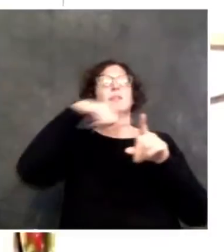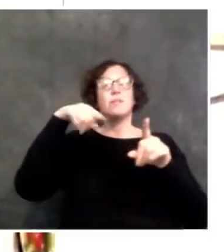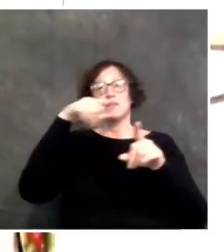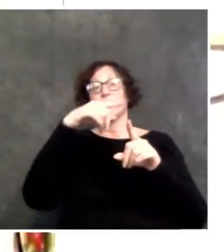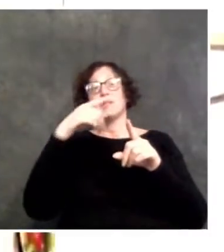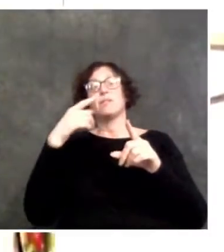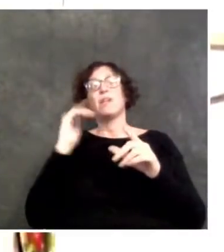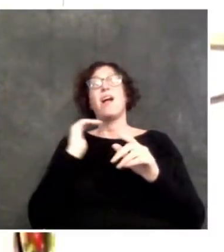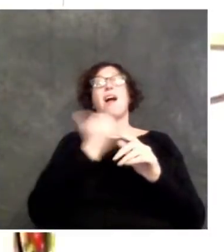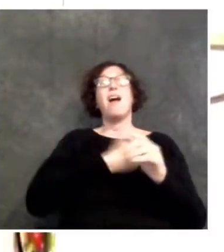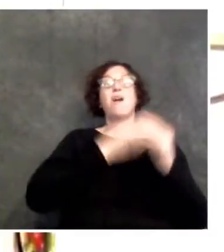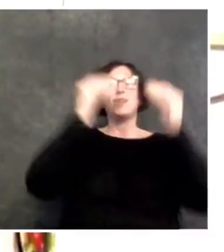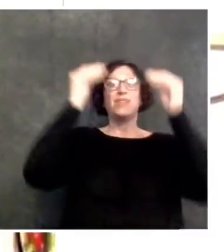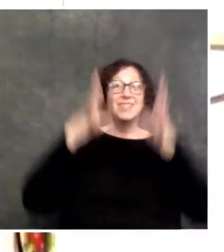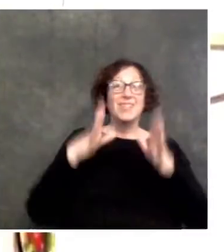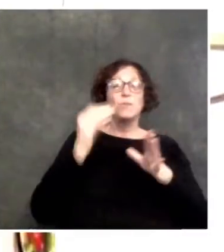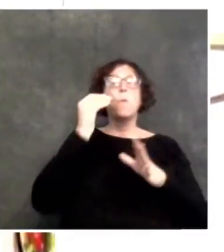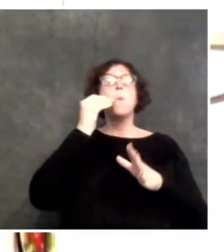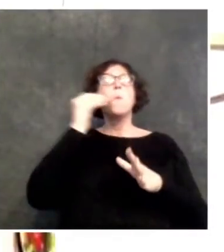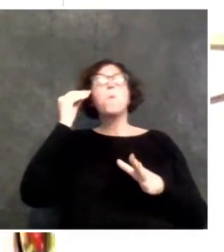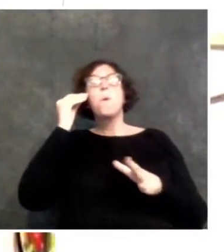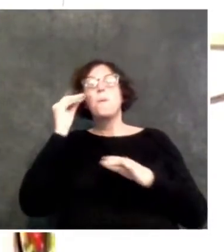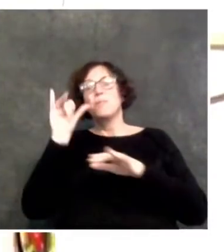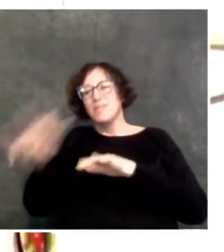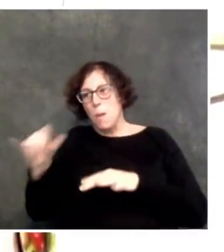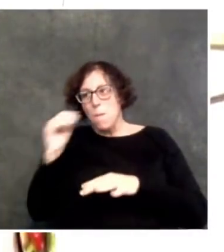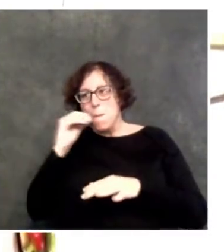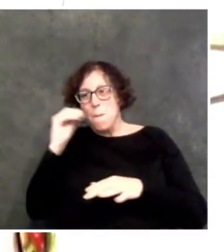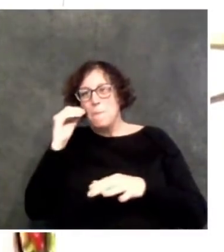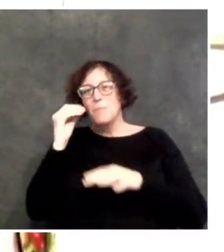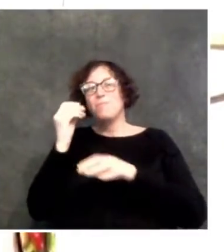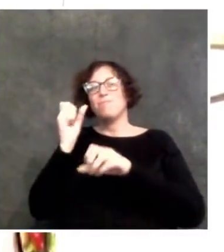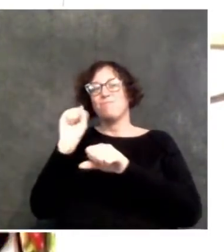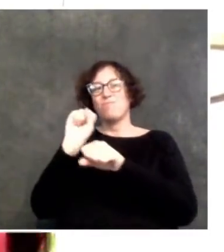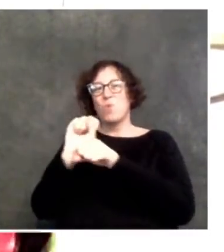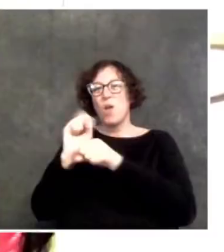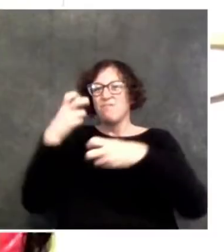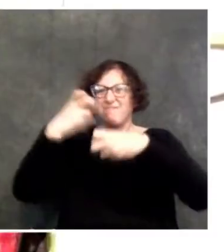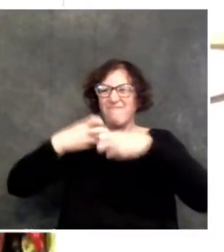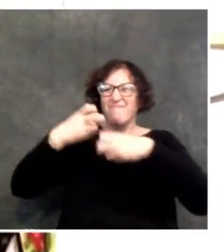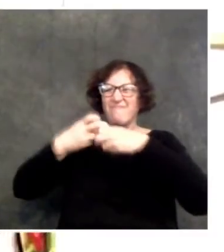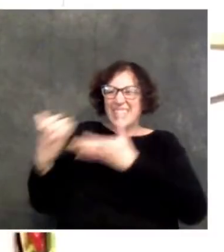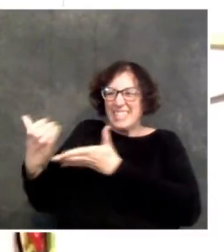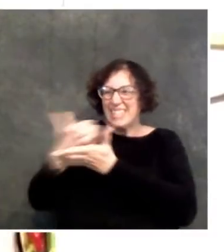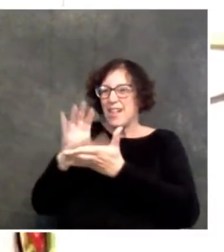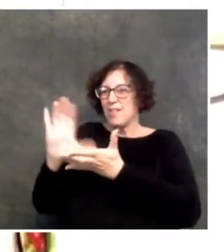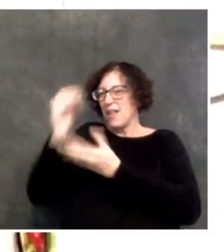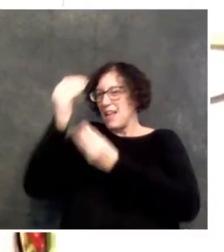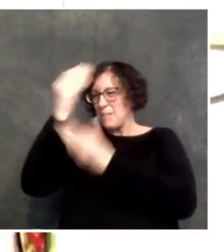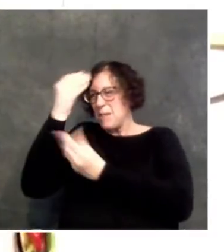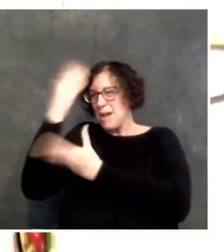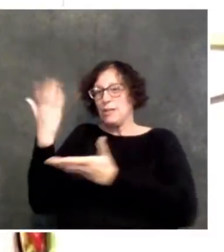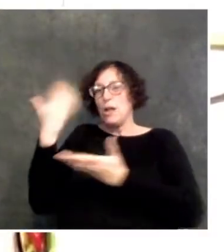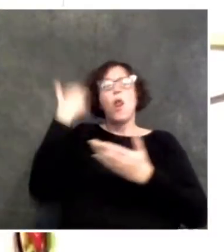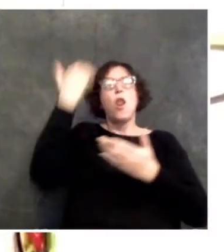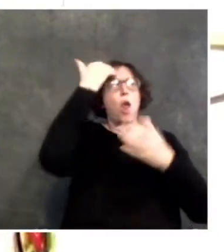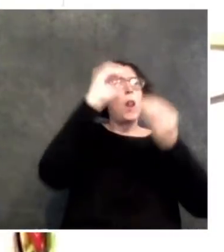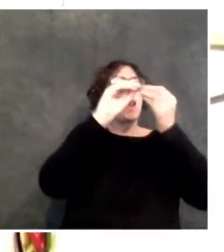little more complicated for us to get those numbers. But the other thing is, it's important to understand that we have